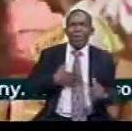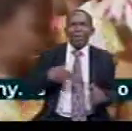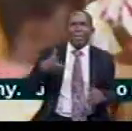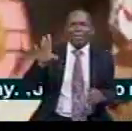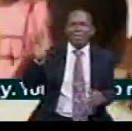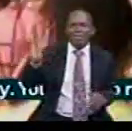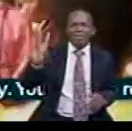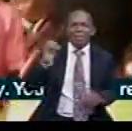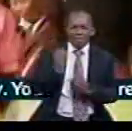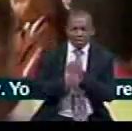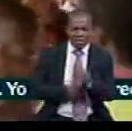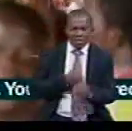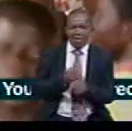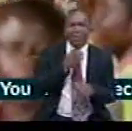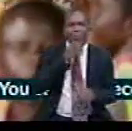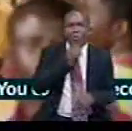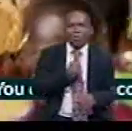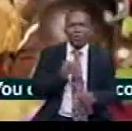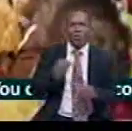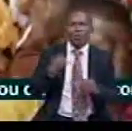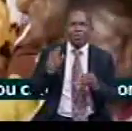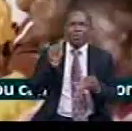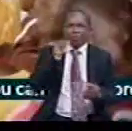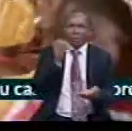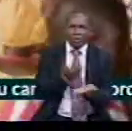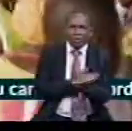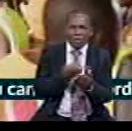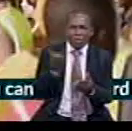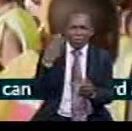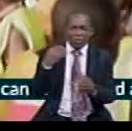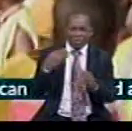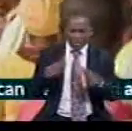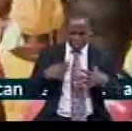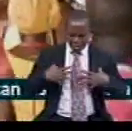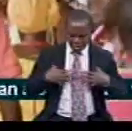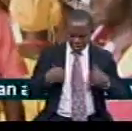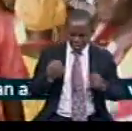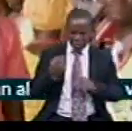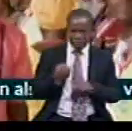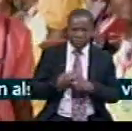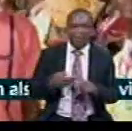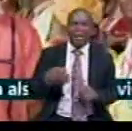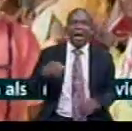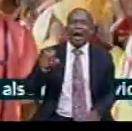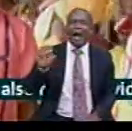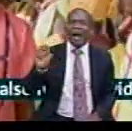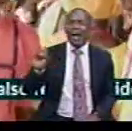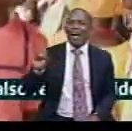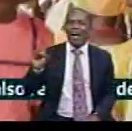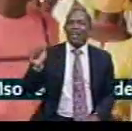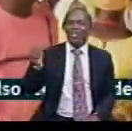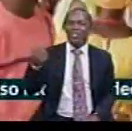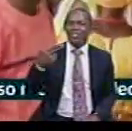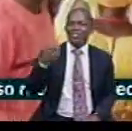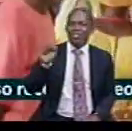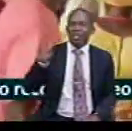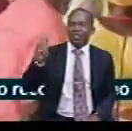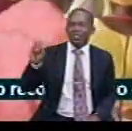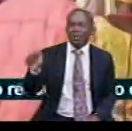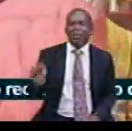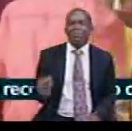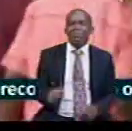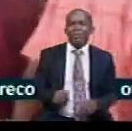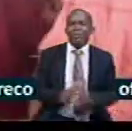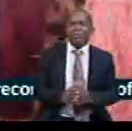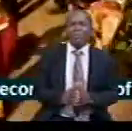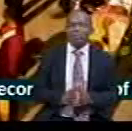daughter was healed of asthma and stomach pain. That comes along with it from one of GCK Crusade last day. Said, but after the